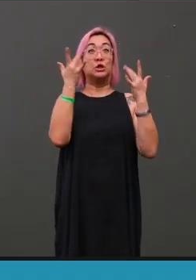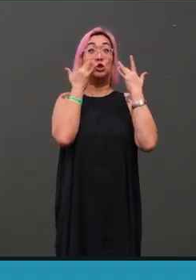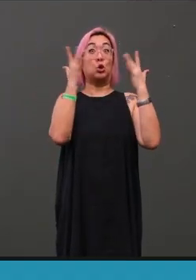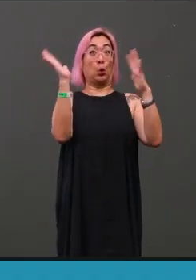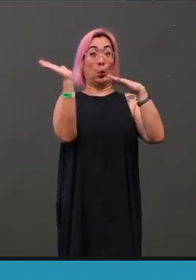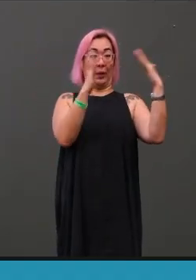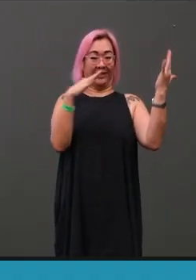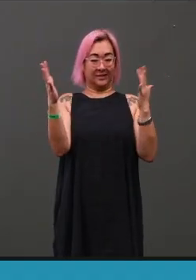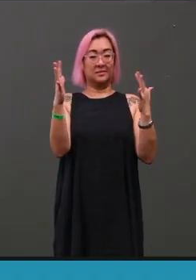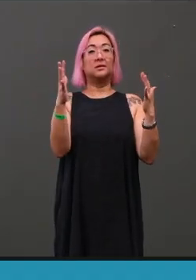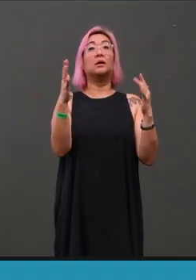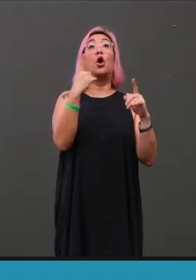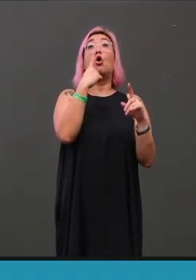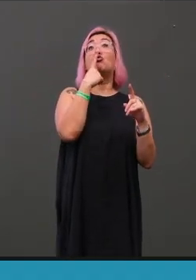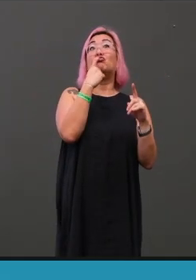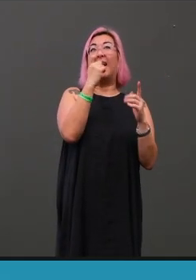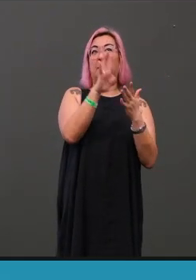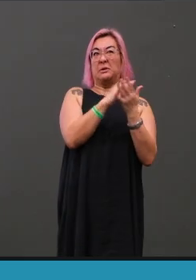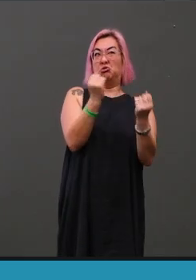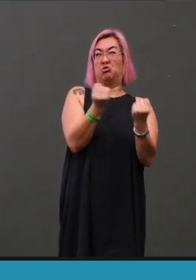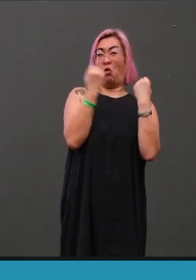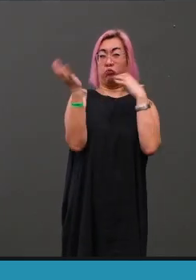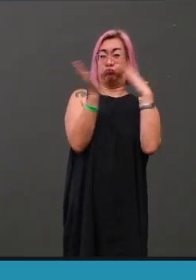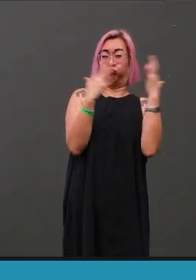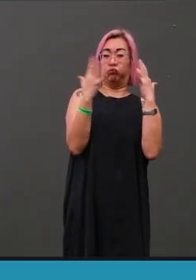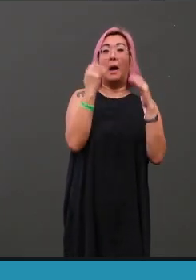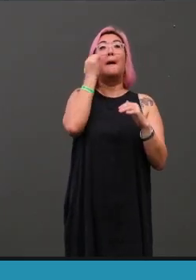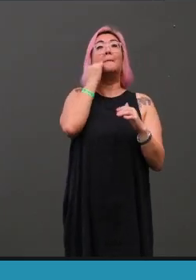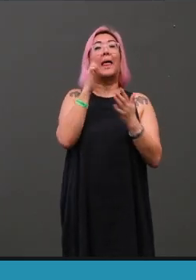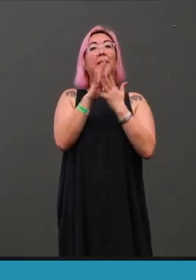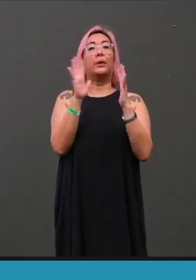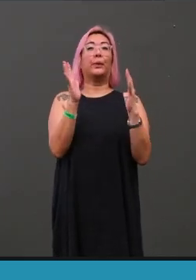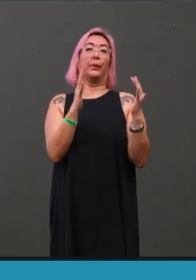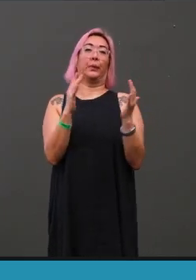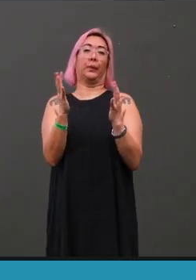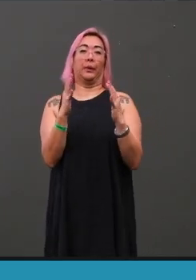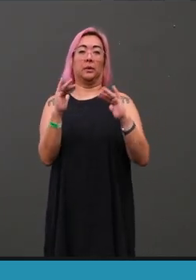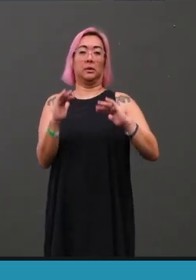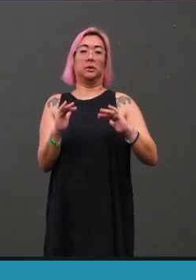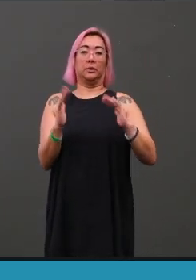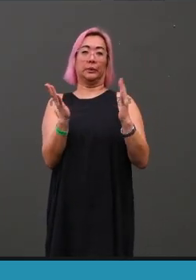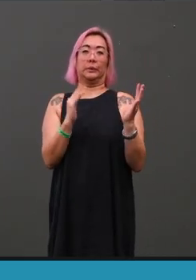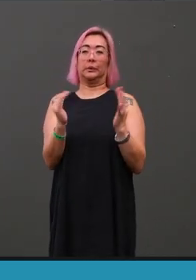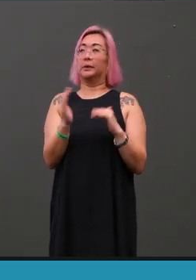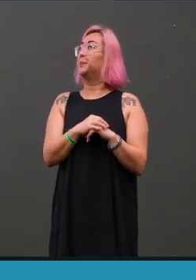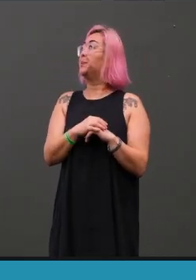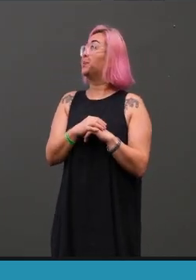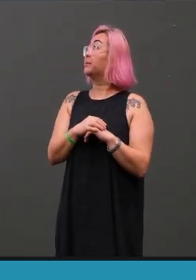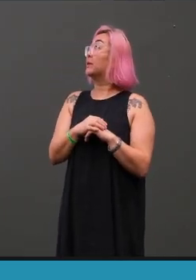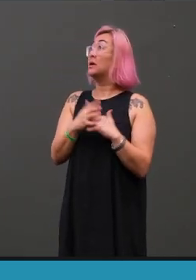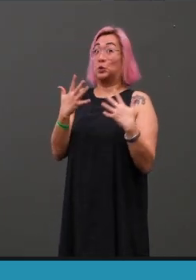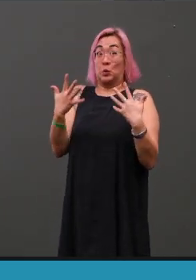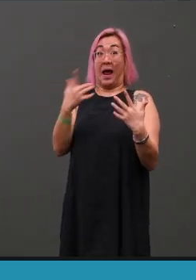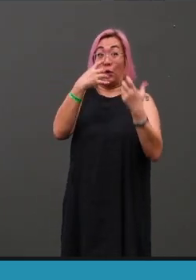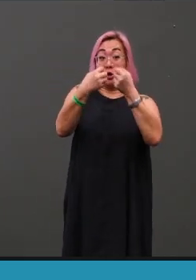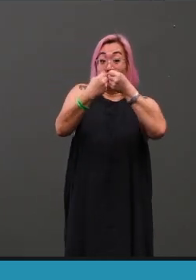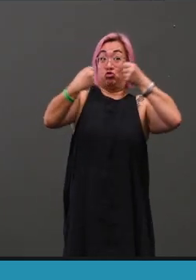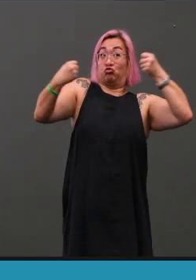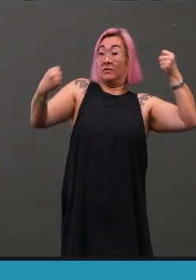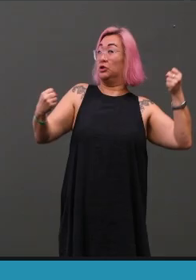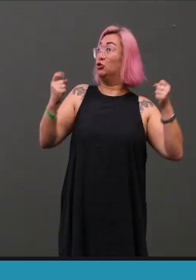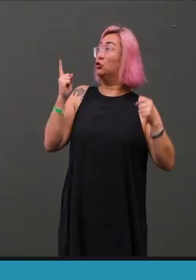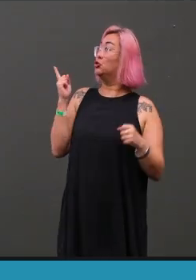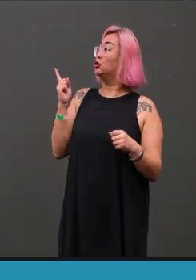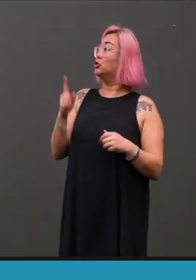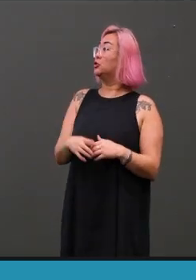then we can shift the pixels according to those values. So if we stretch this texture across the entire scene, then we can say